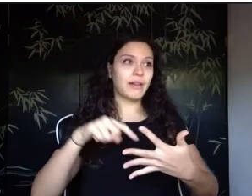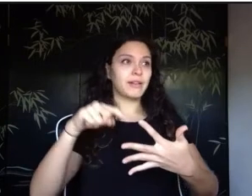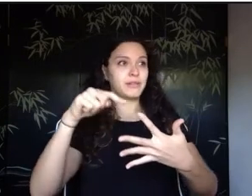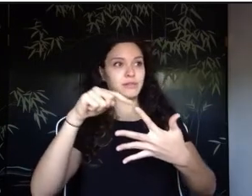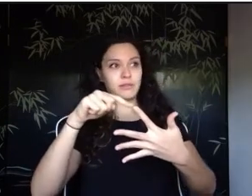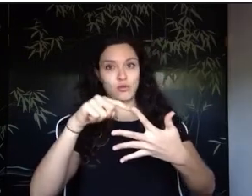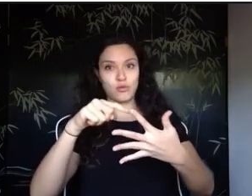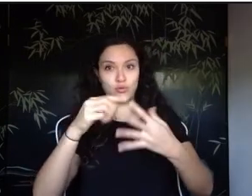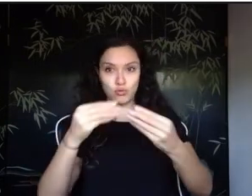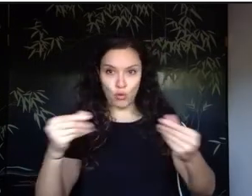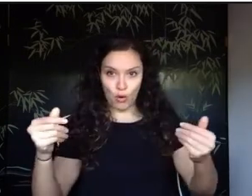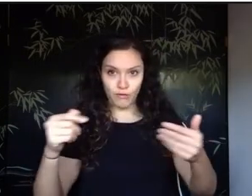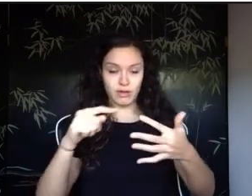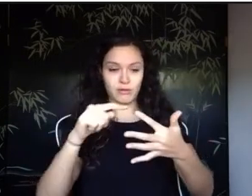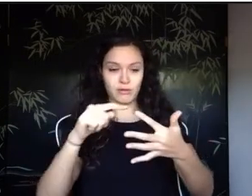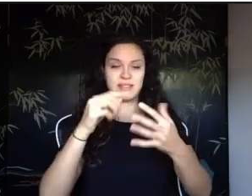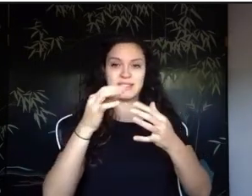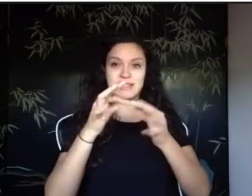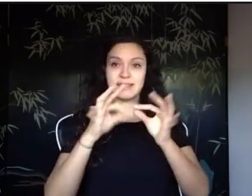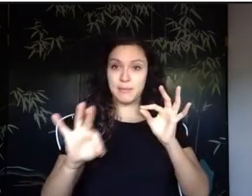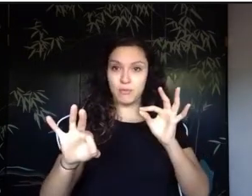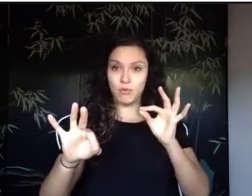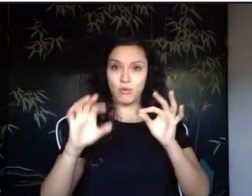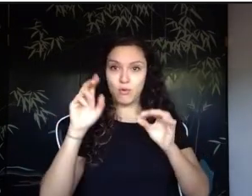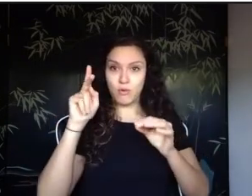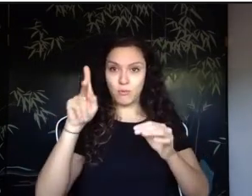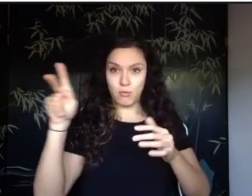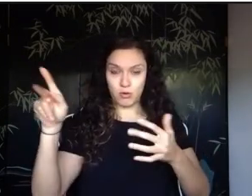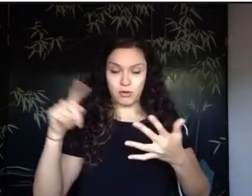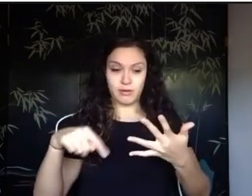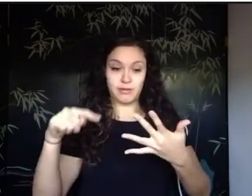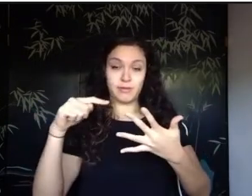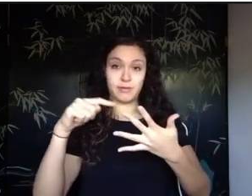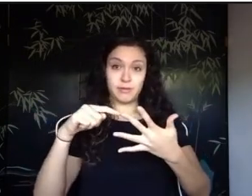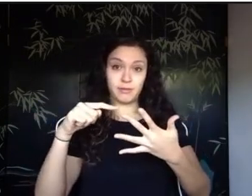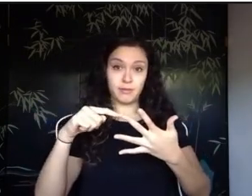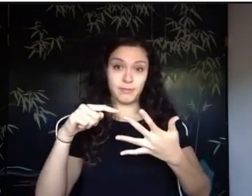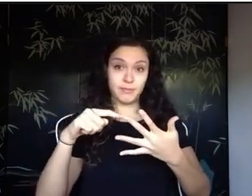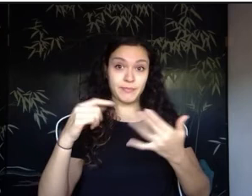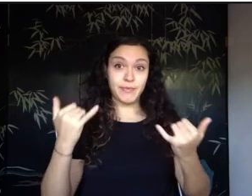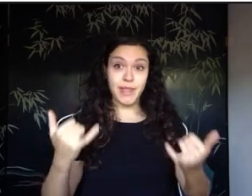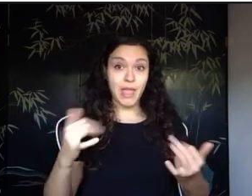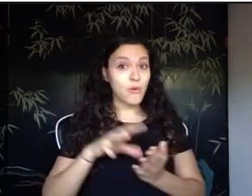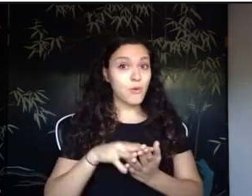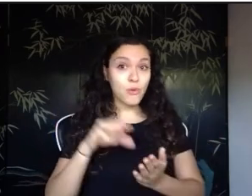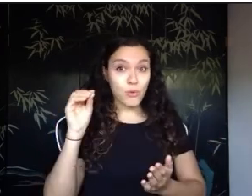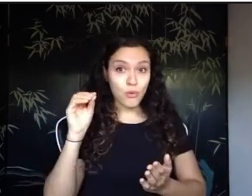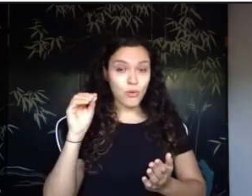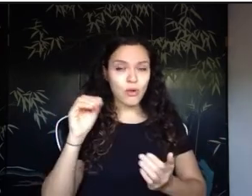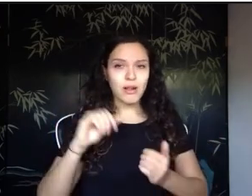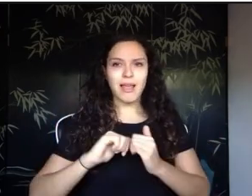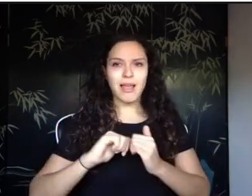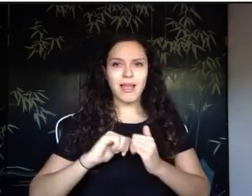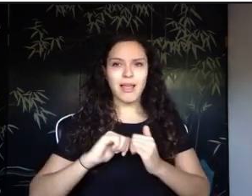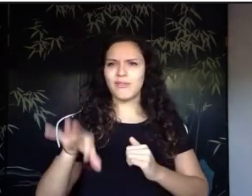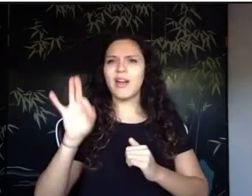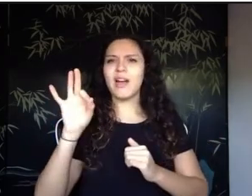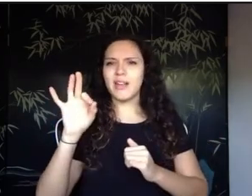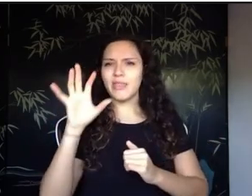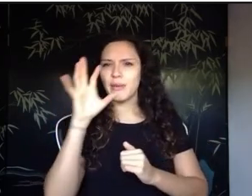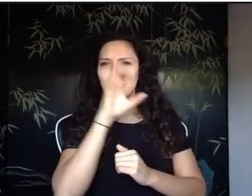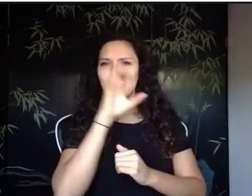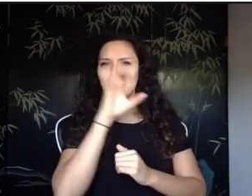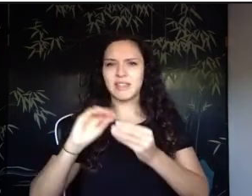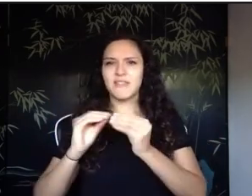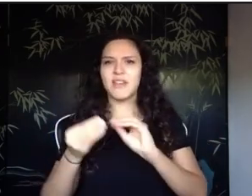we identified proportions by simplifying both fractions to see if they were equivalent. Okay. Now